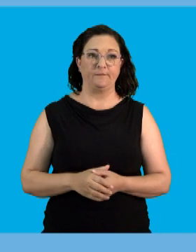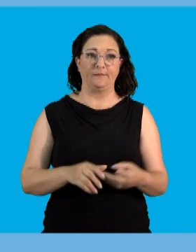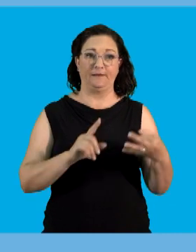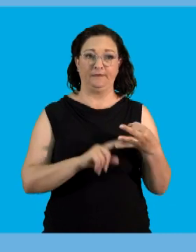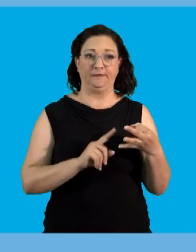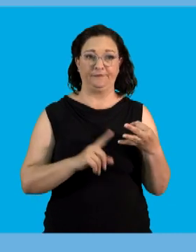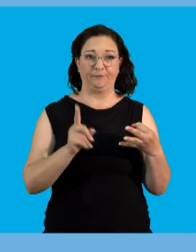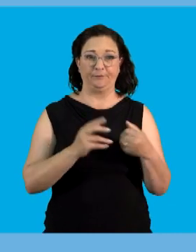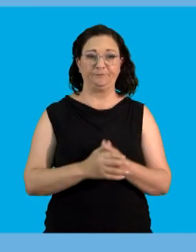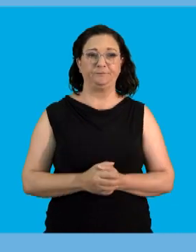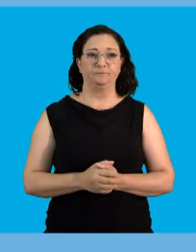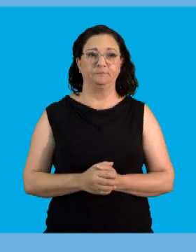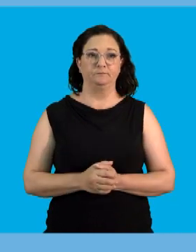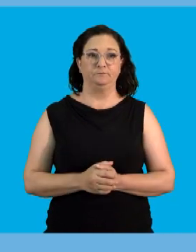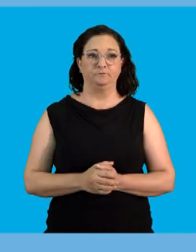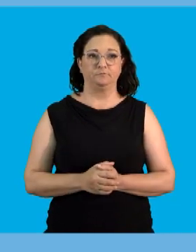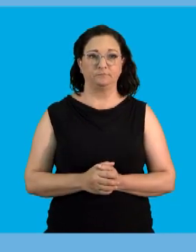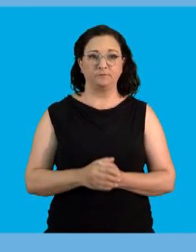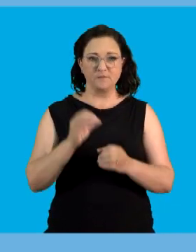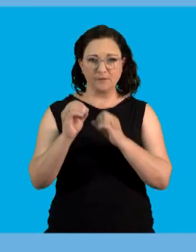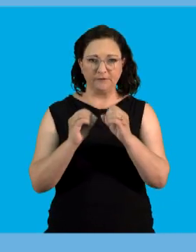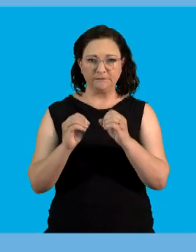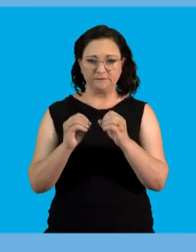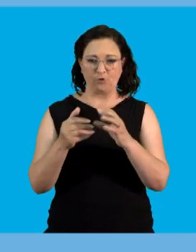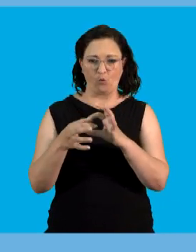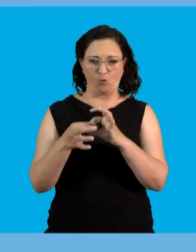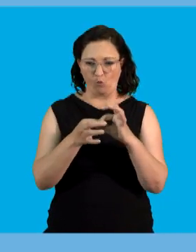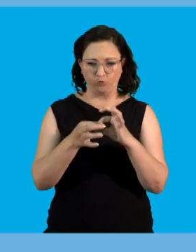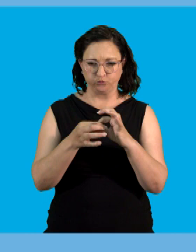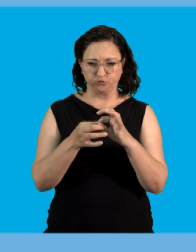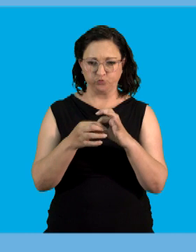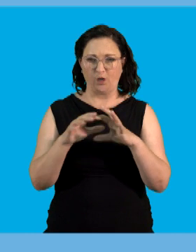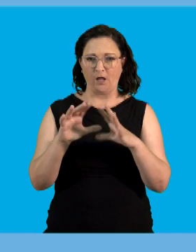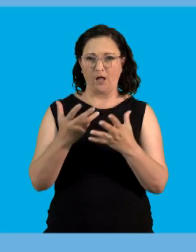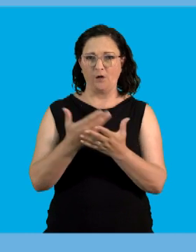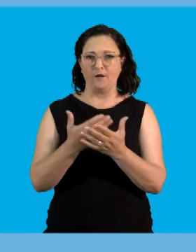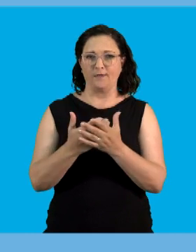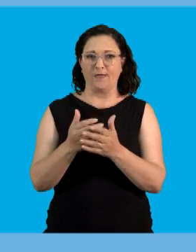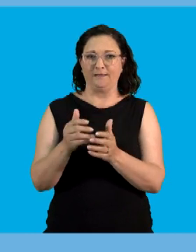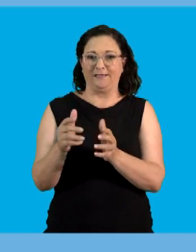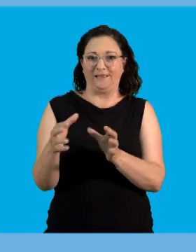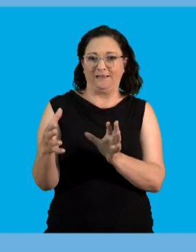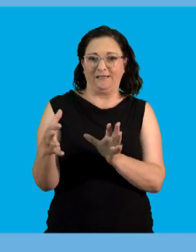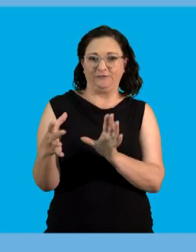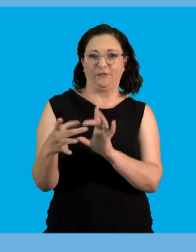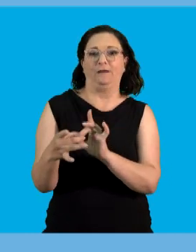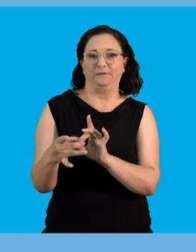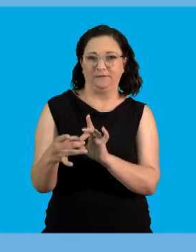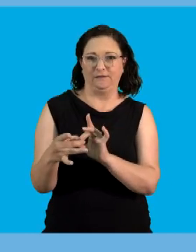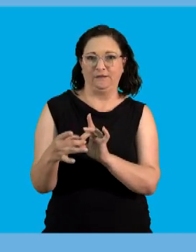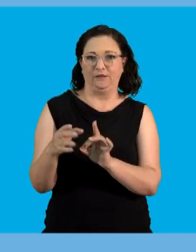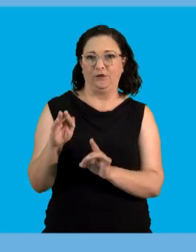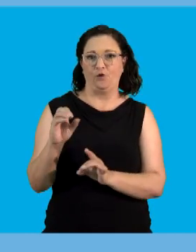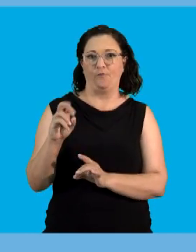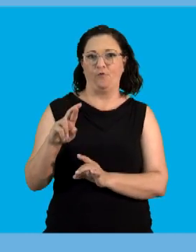there. And then number three, we also know that the particles are held together by attractive forces. So